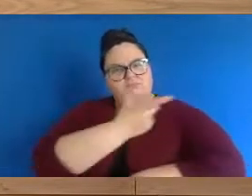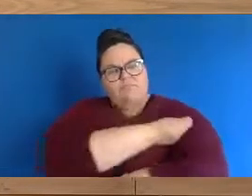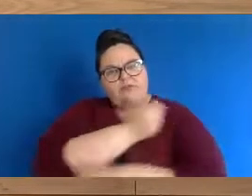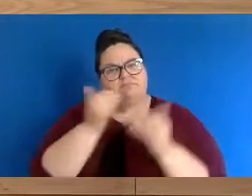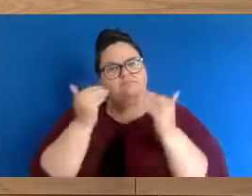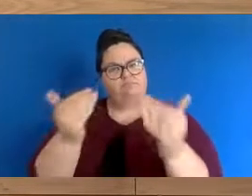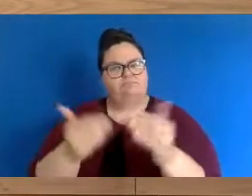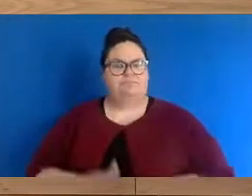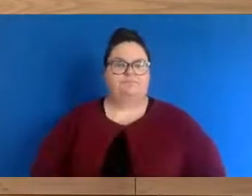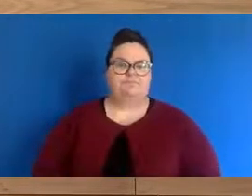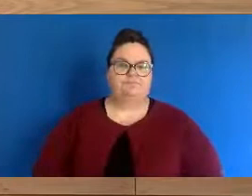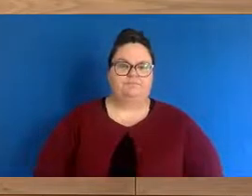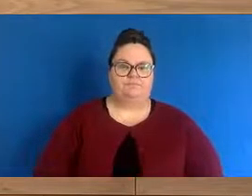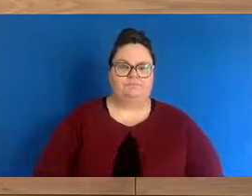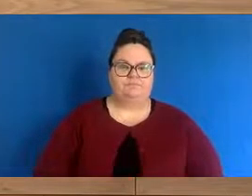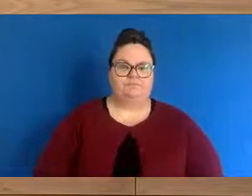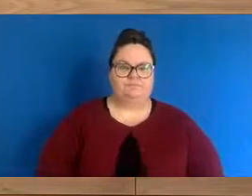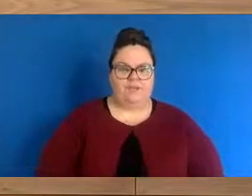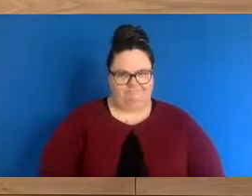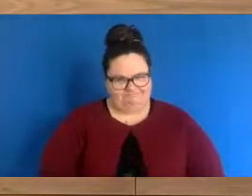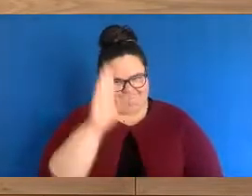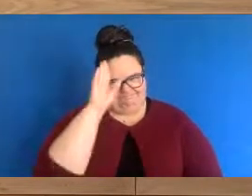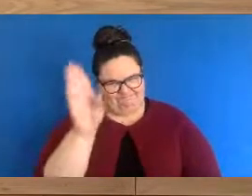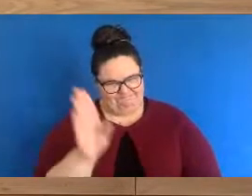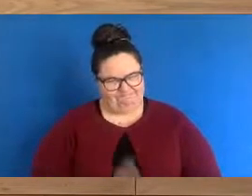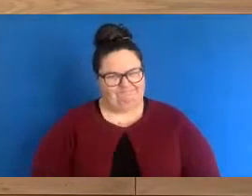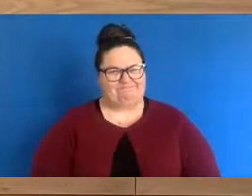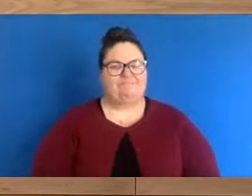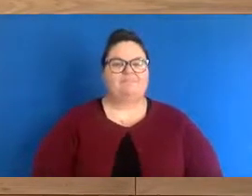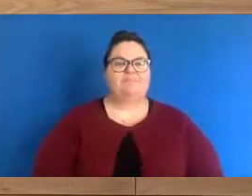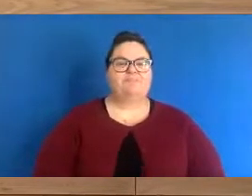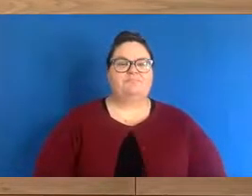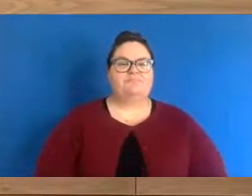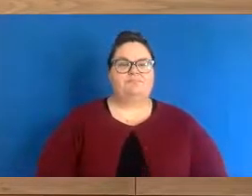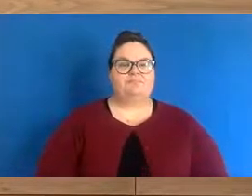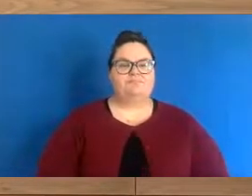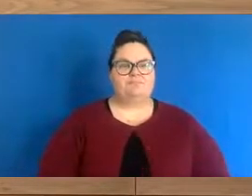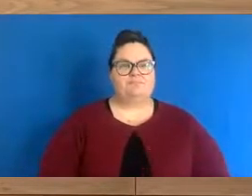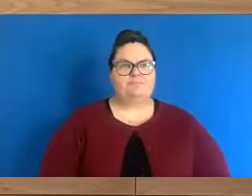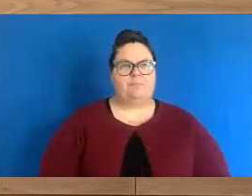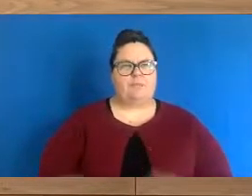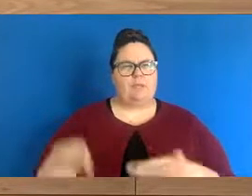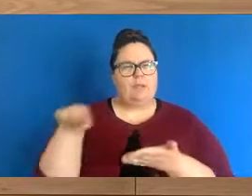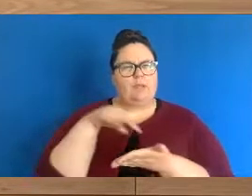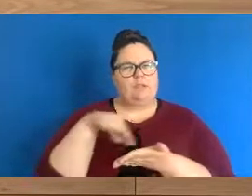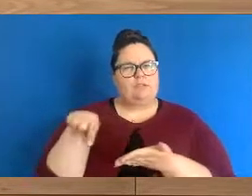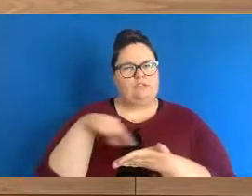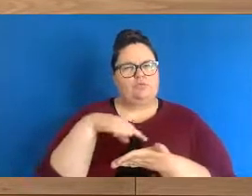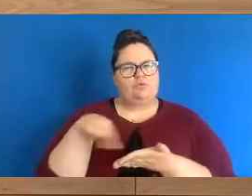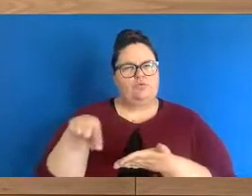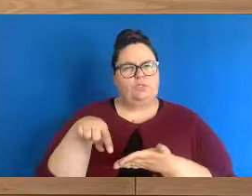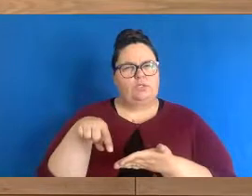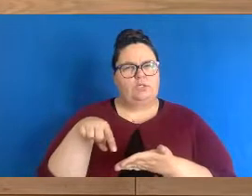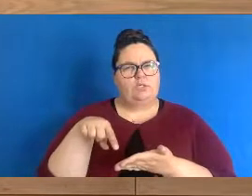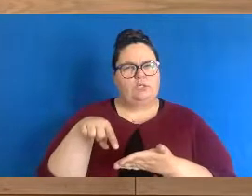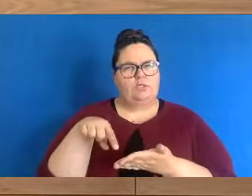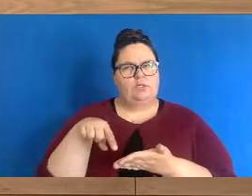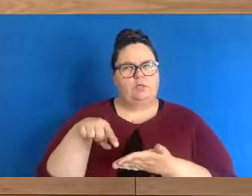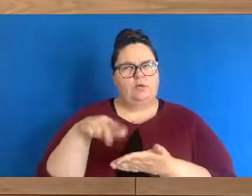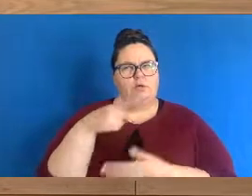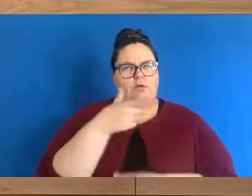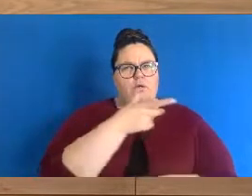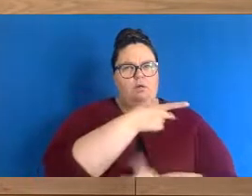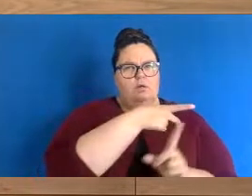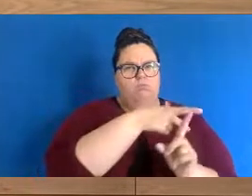first doses? Well, hello, Michel. So I think that this week we vaccinated more